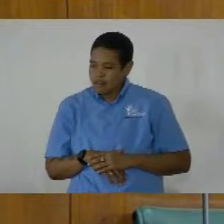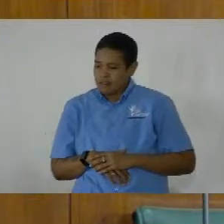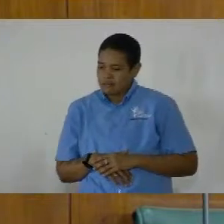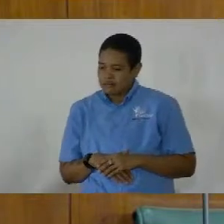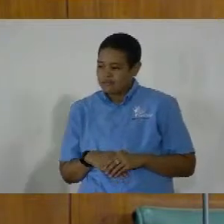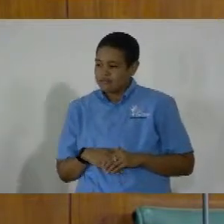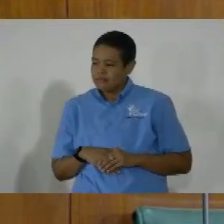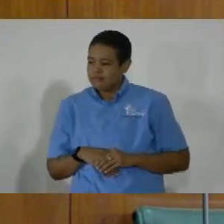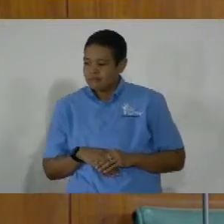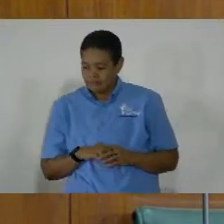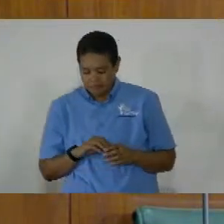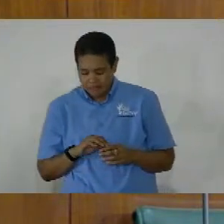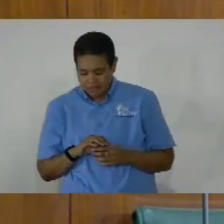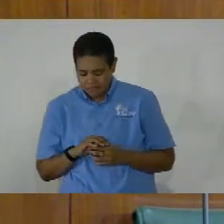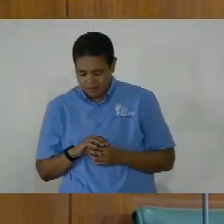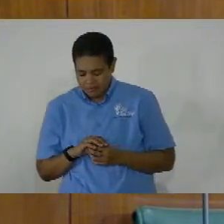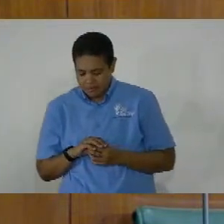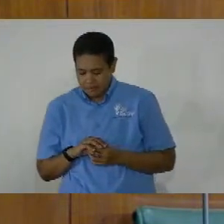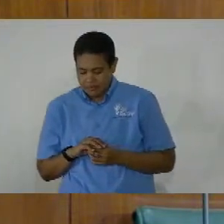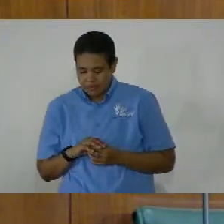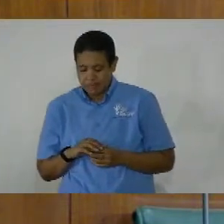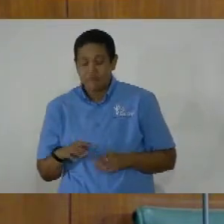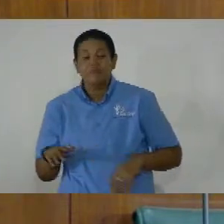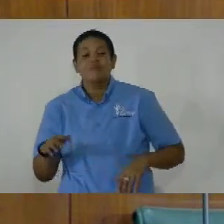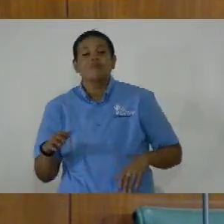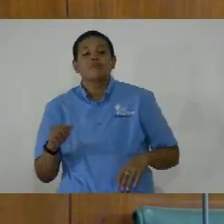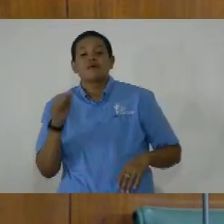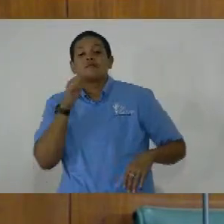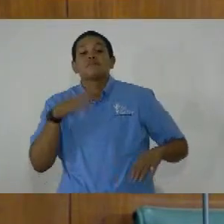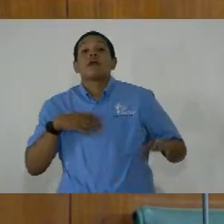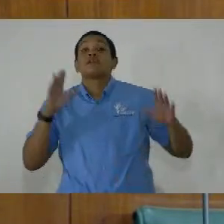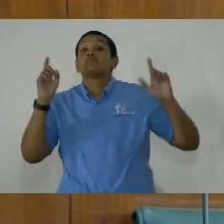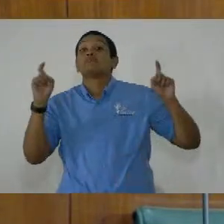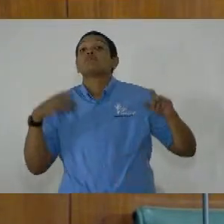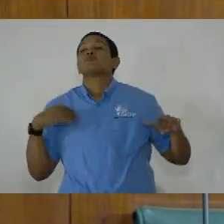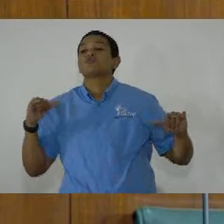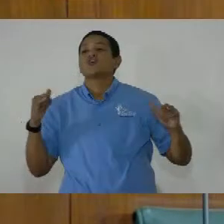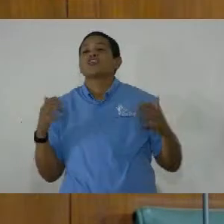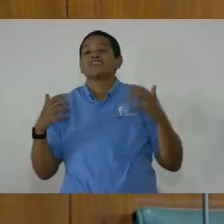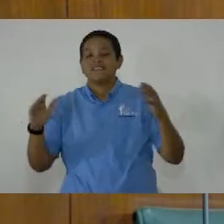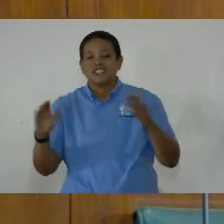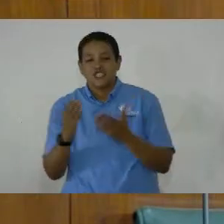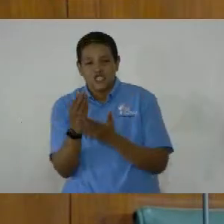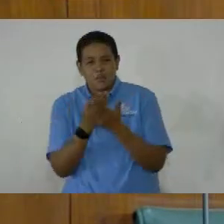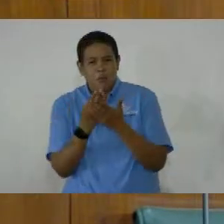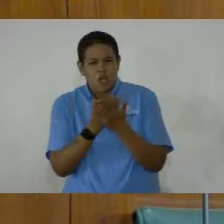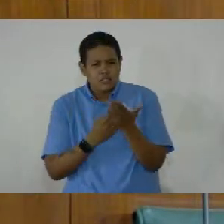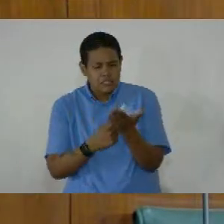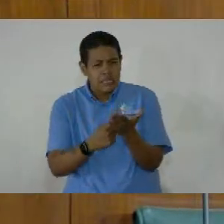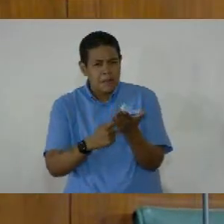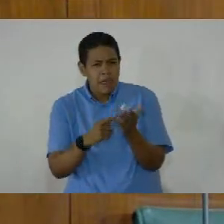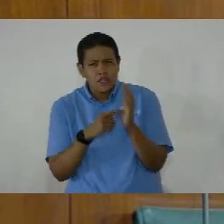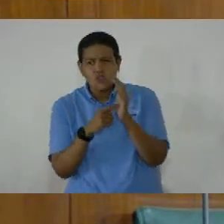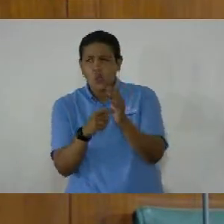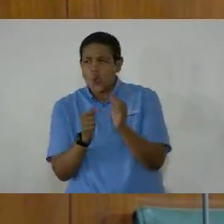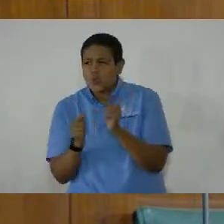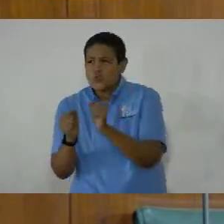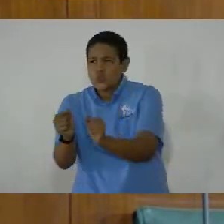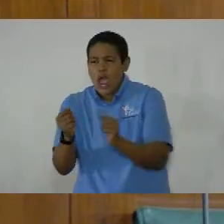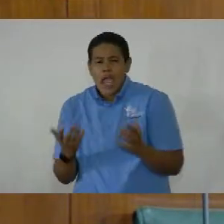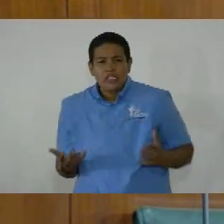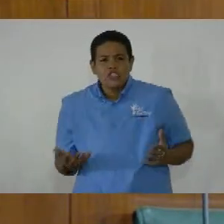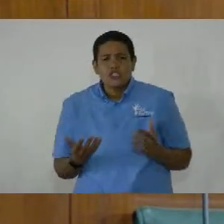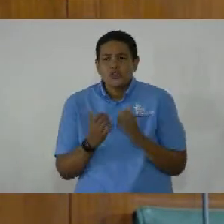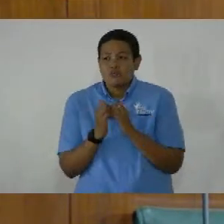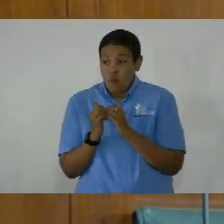Madam Speaker, the just concluded budget debate revealed a strategy by